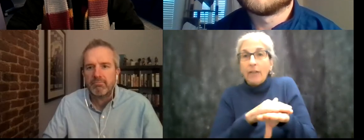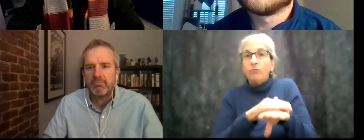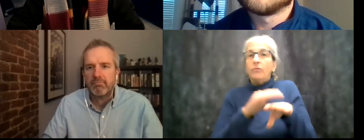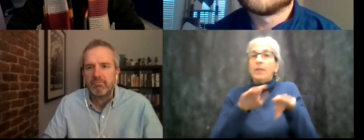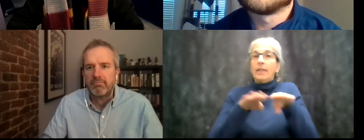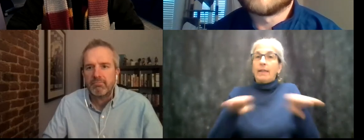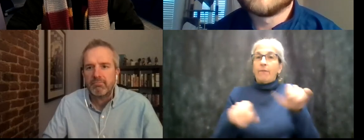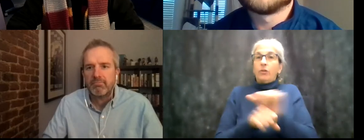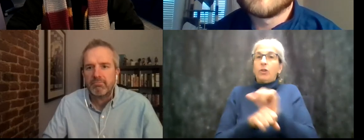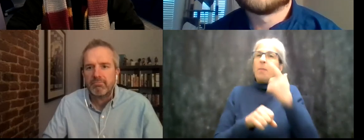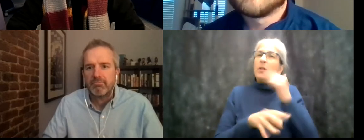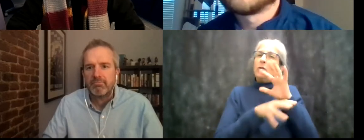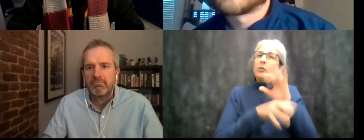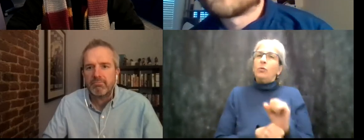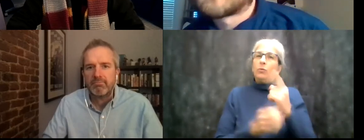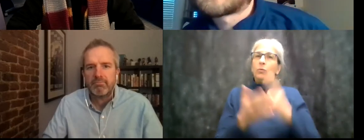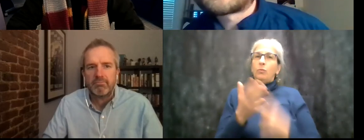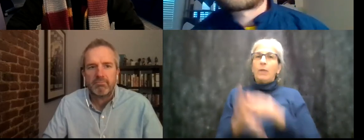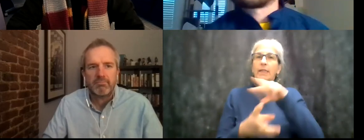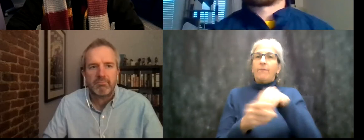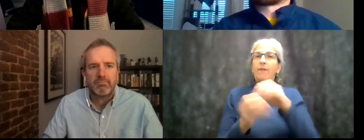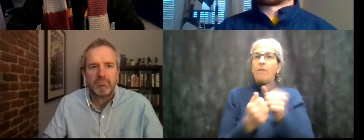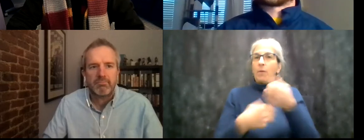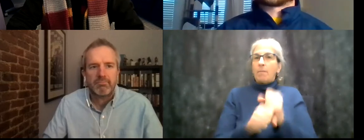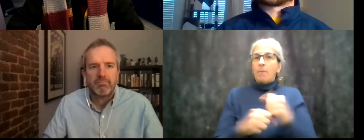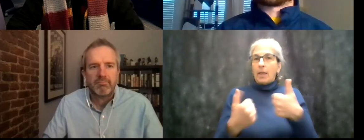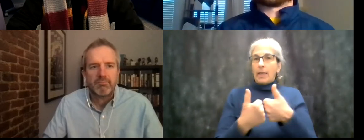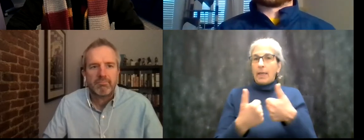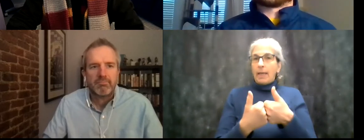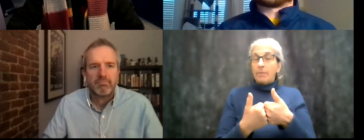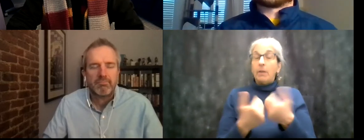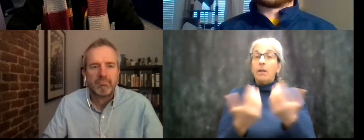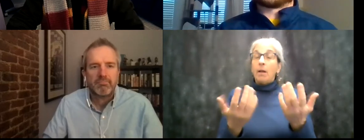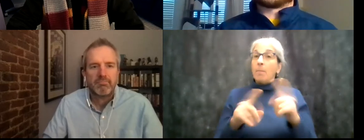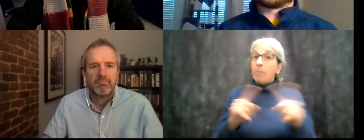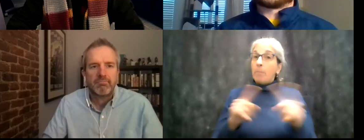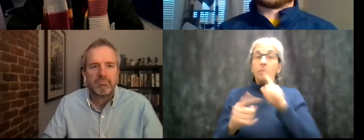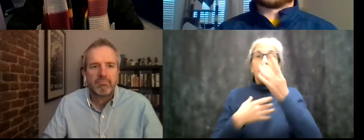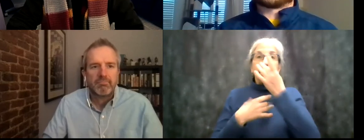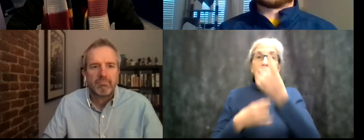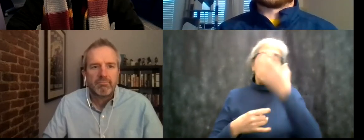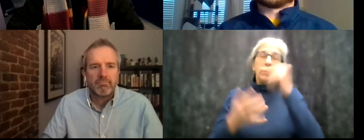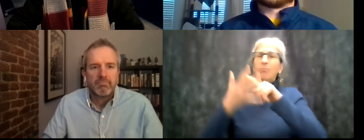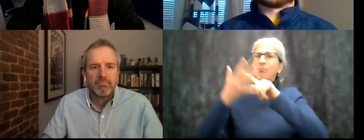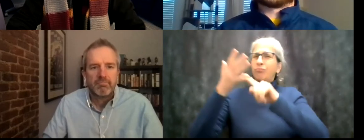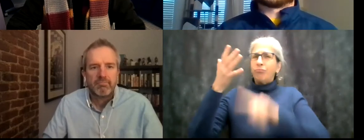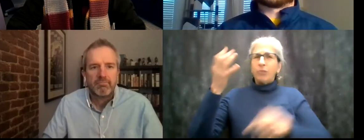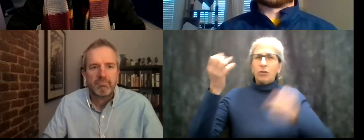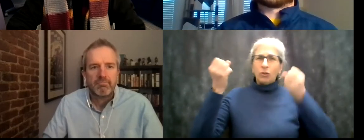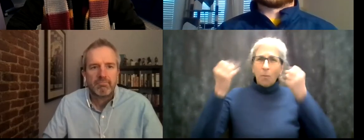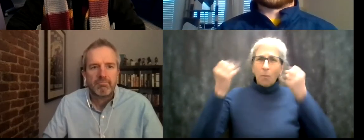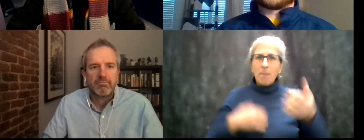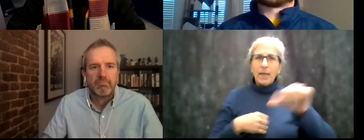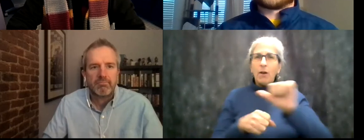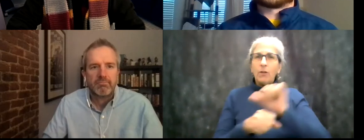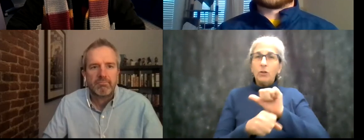make games. But what's really interesting is it's got so many other jobs. I mean, we need managers,